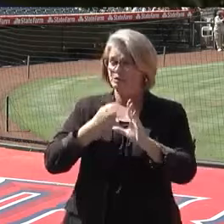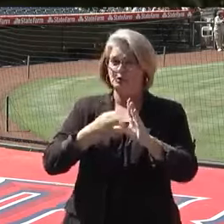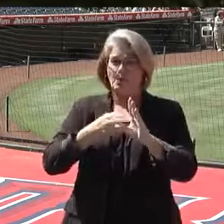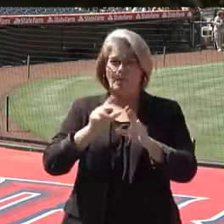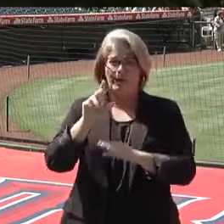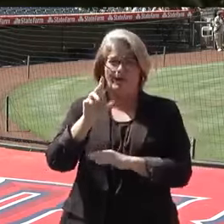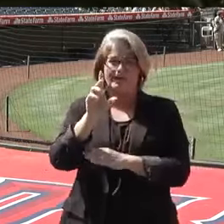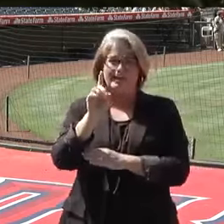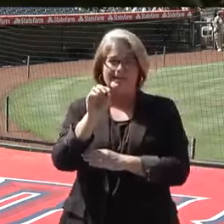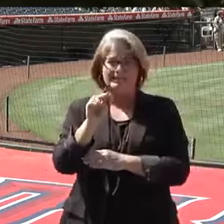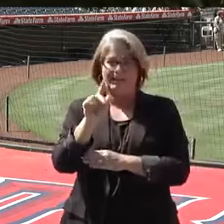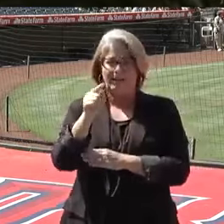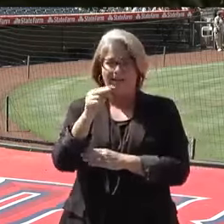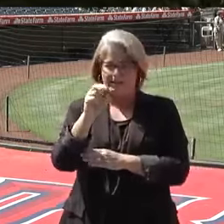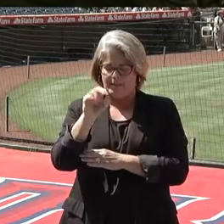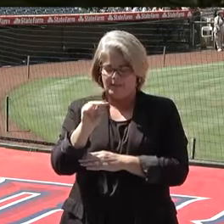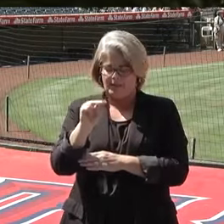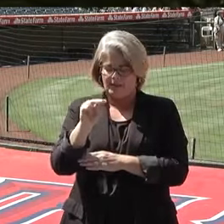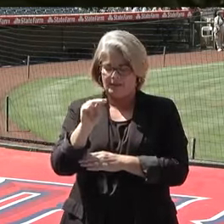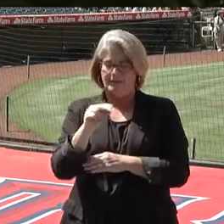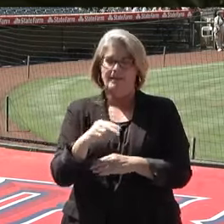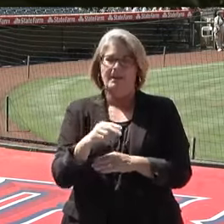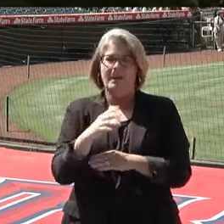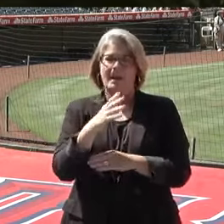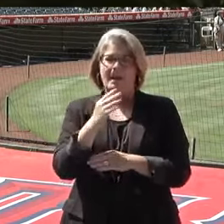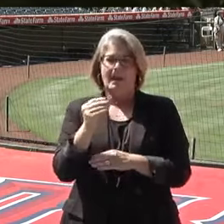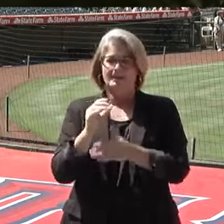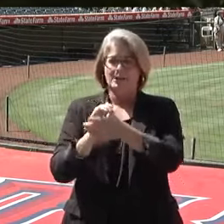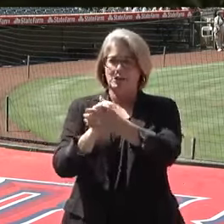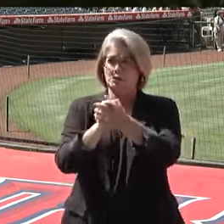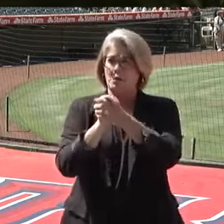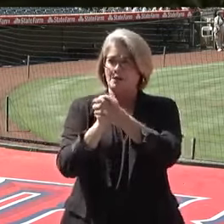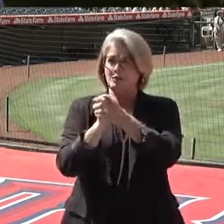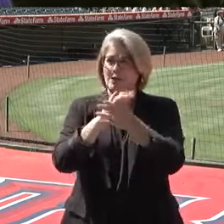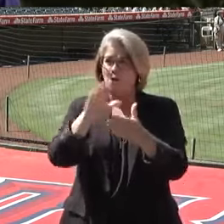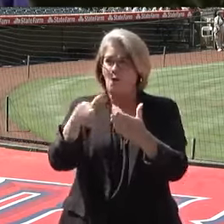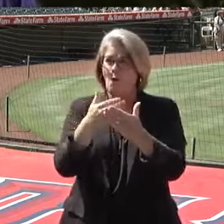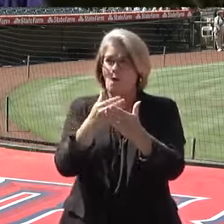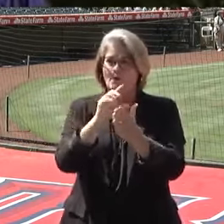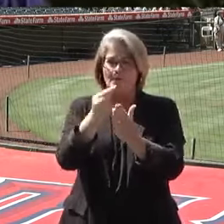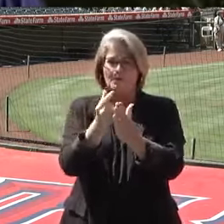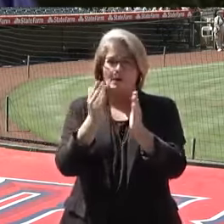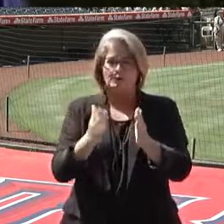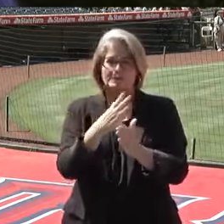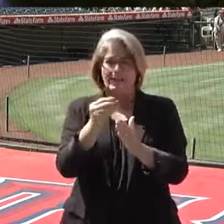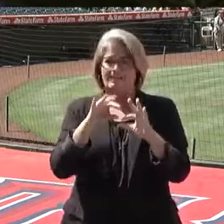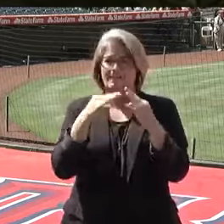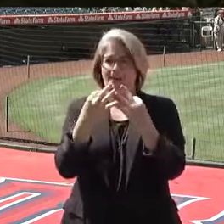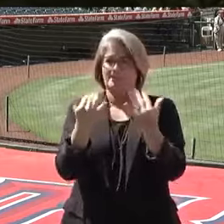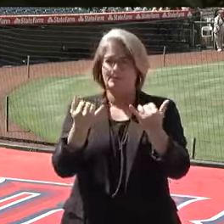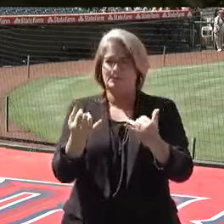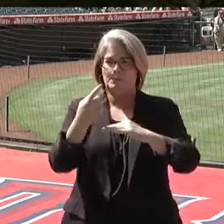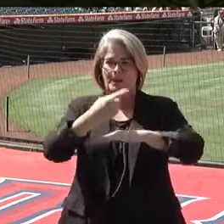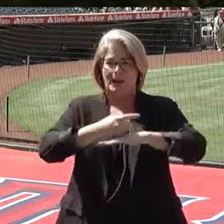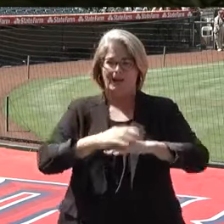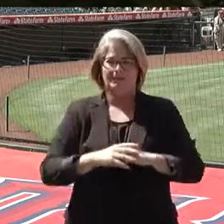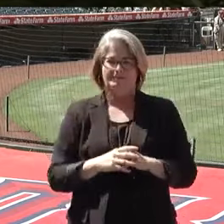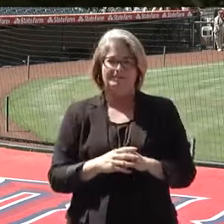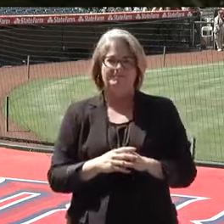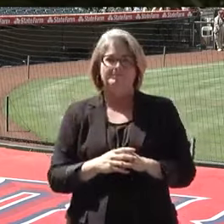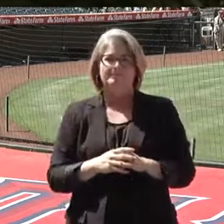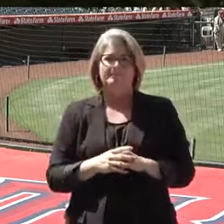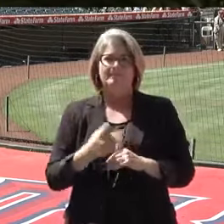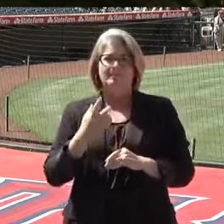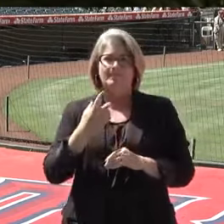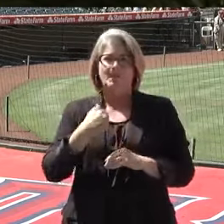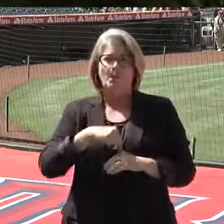Steinmetz in congratulating all of today's graduates and their families. We are honored to recognize